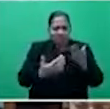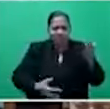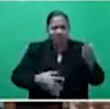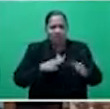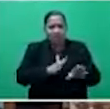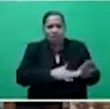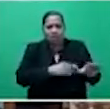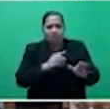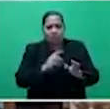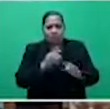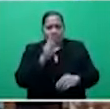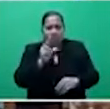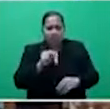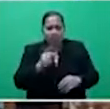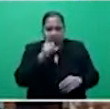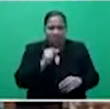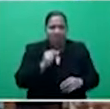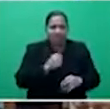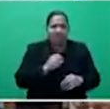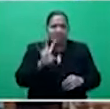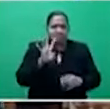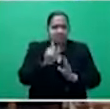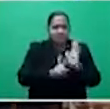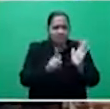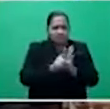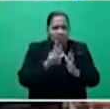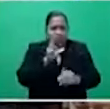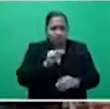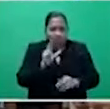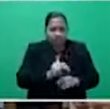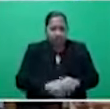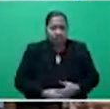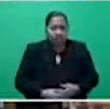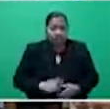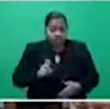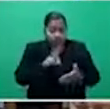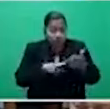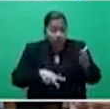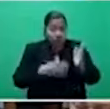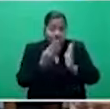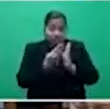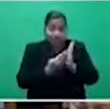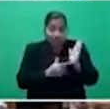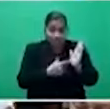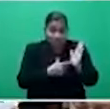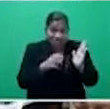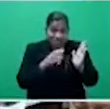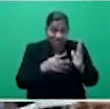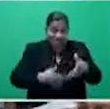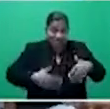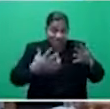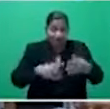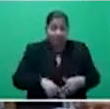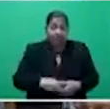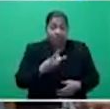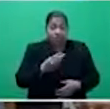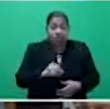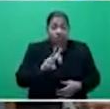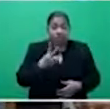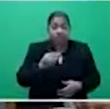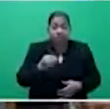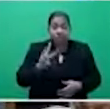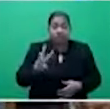then. But if you look in the budget, if they read the budget estimates, through the 2022-23 budget, sir, the Ministry of Health has been